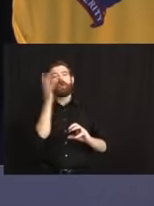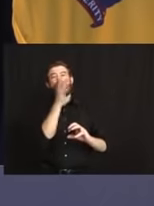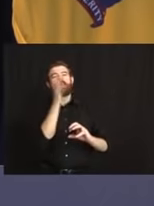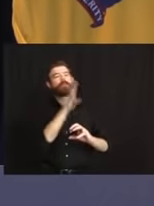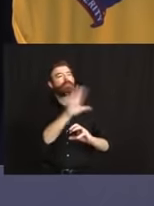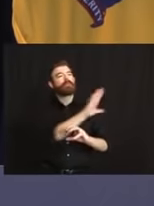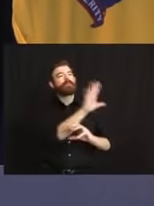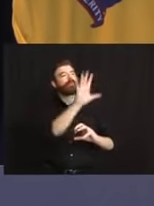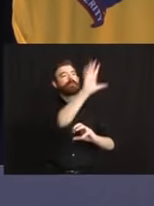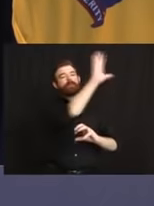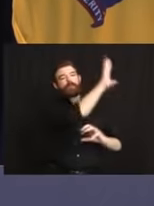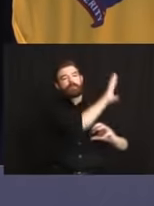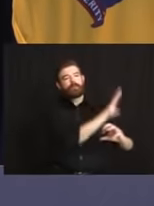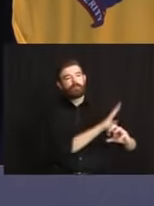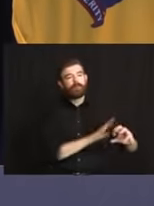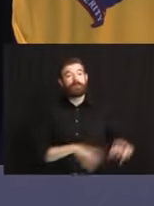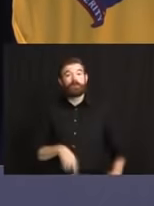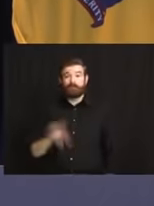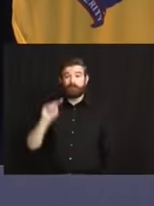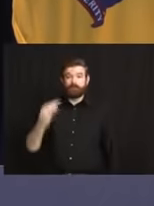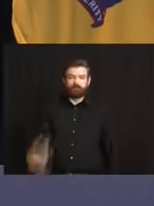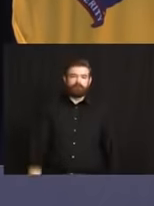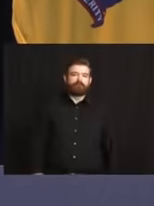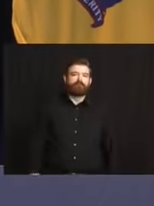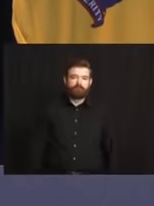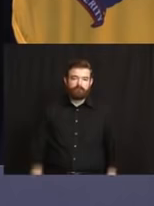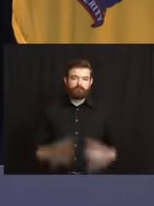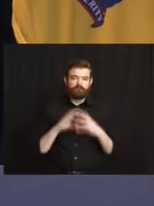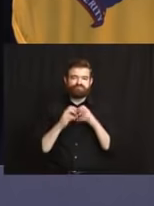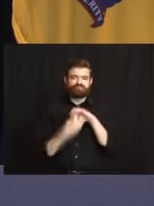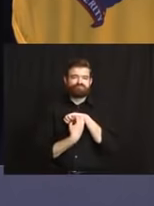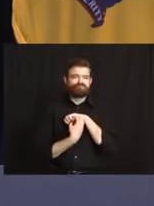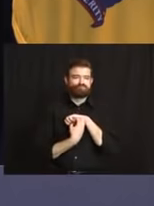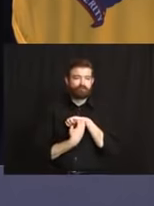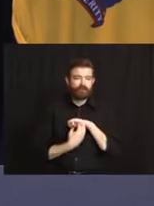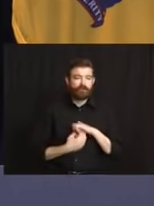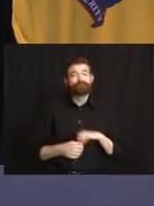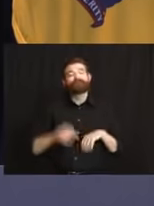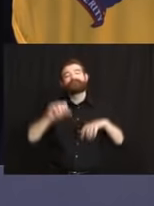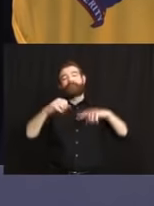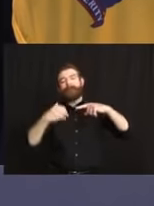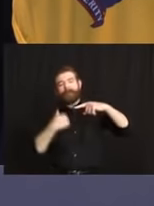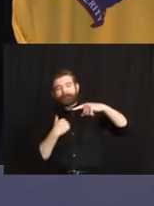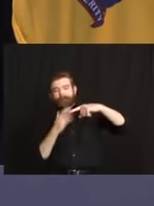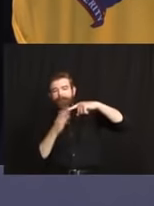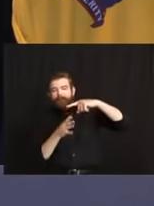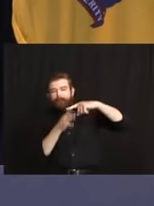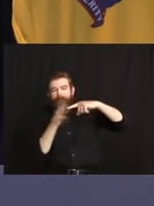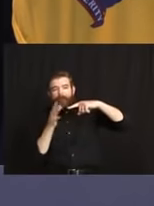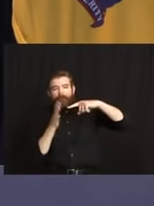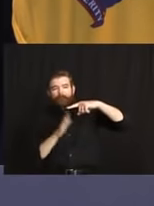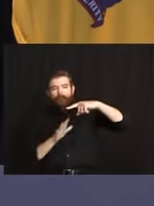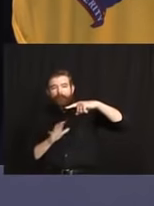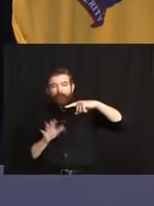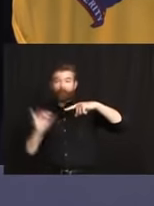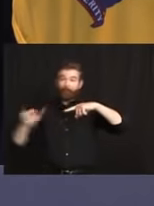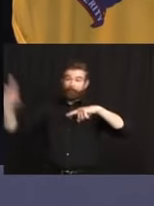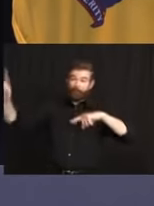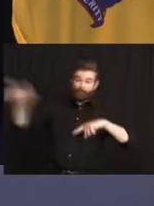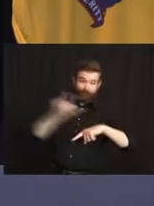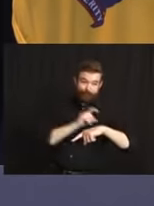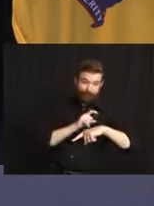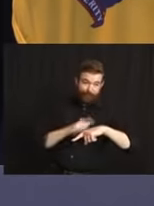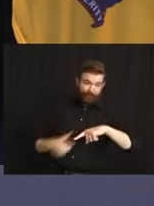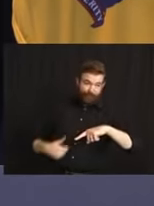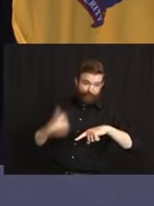as well. New Jersey doesn't really have that. I mean, we do have rural counties where Pat lives and we got some in the South,